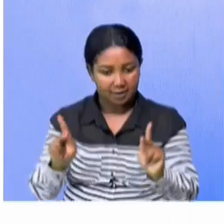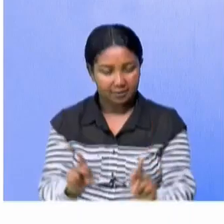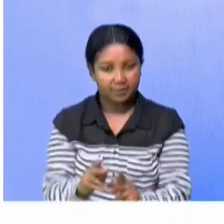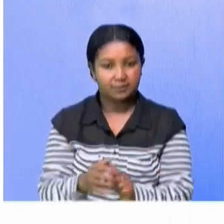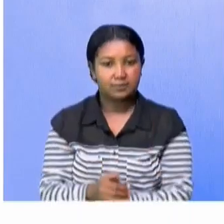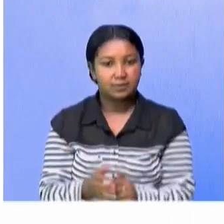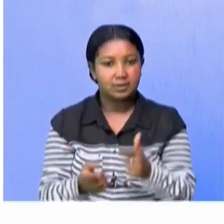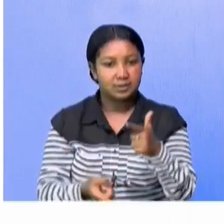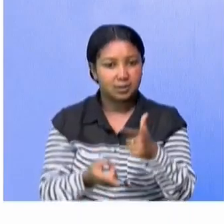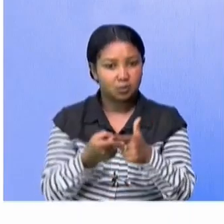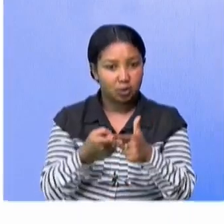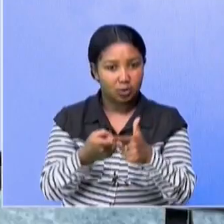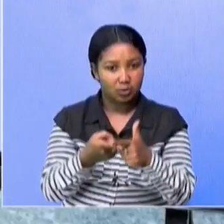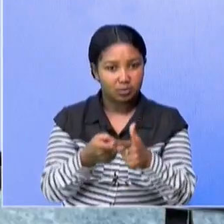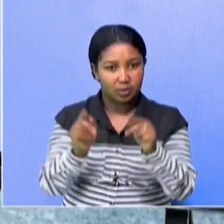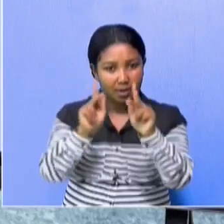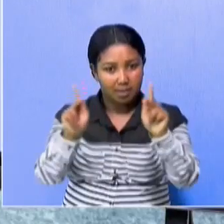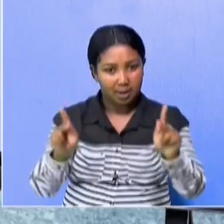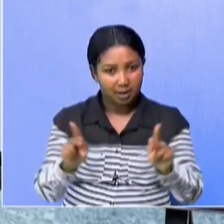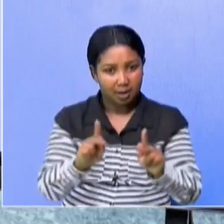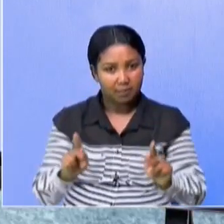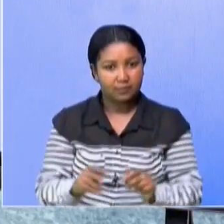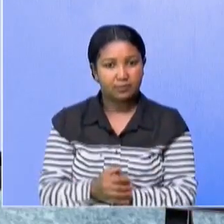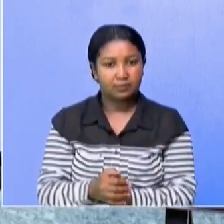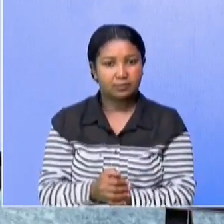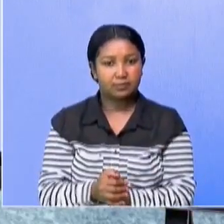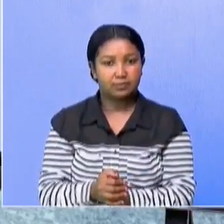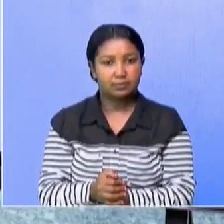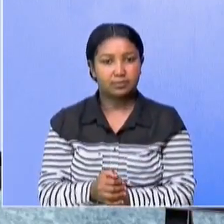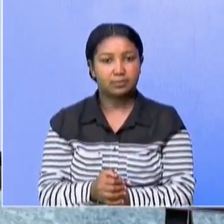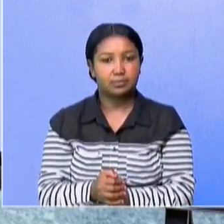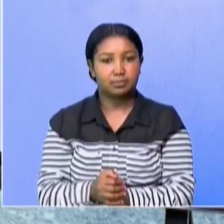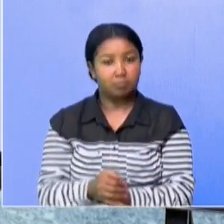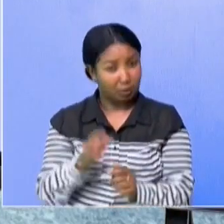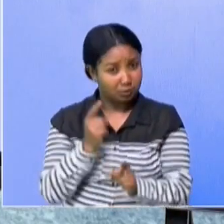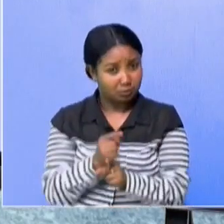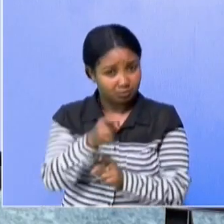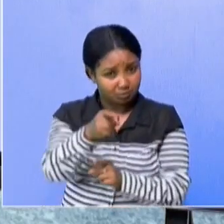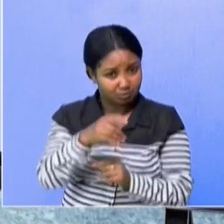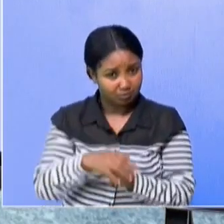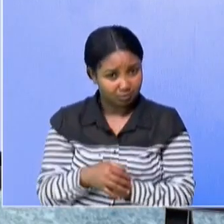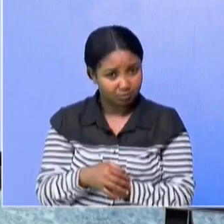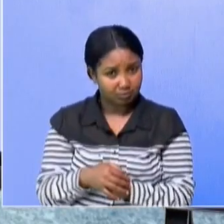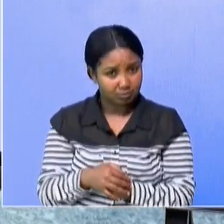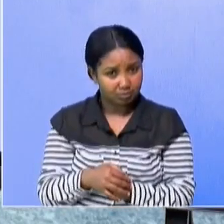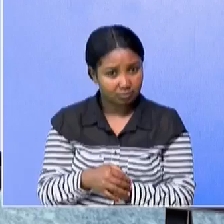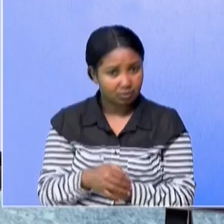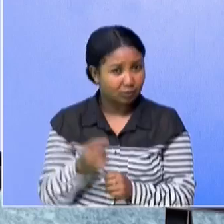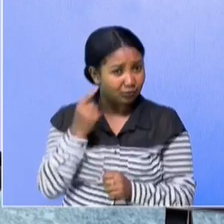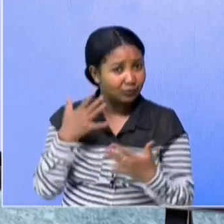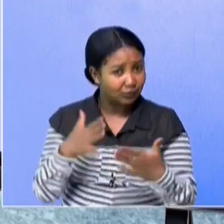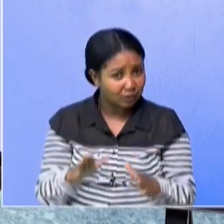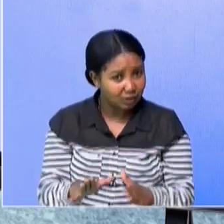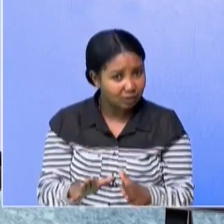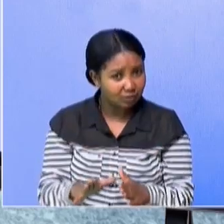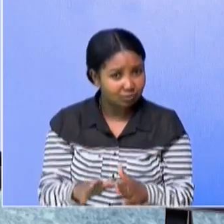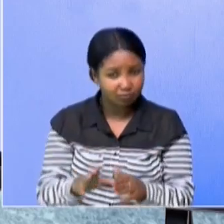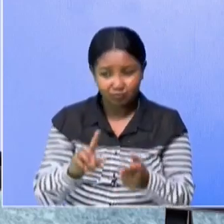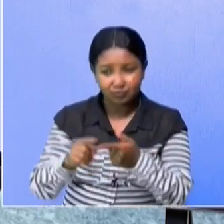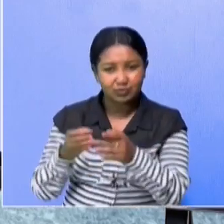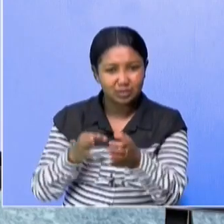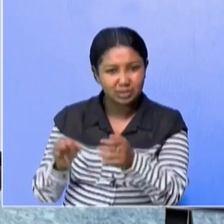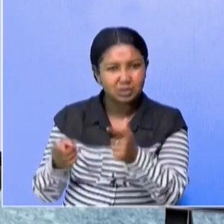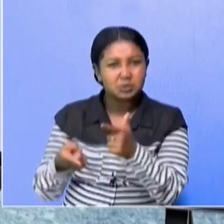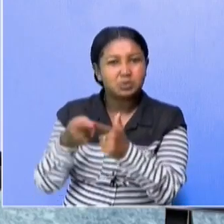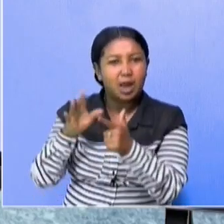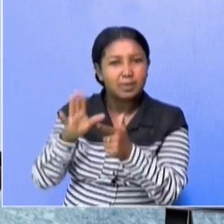and the second one, second paragraph. What kind of paragraph is it? I'm sure. Have you ever described your friends?